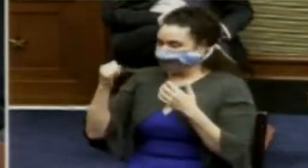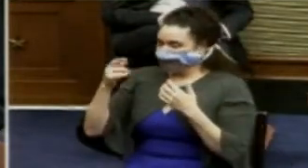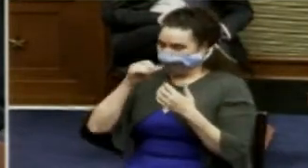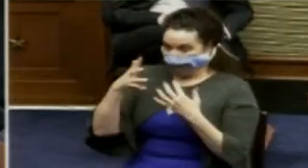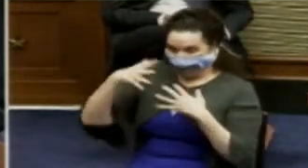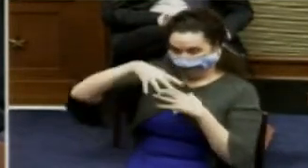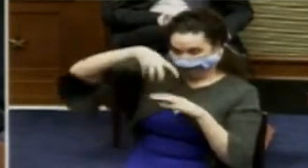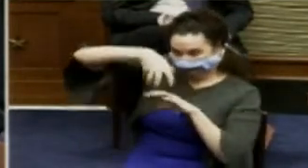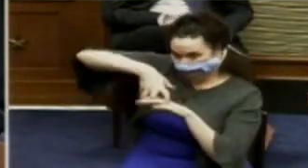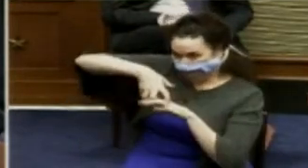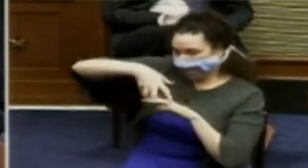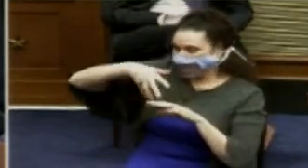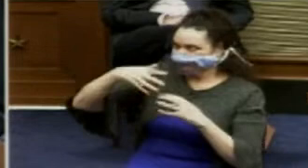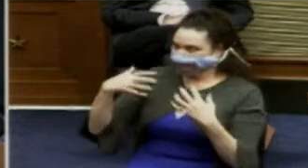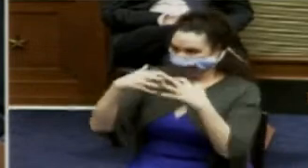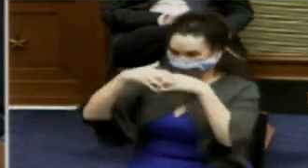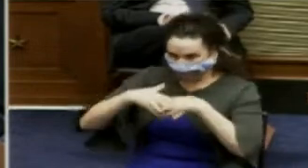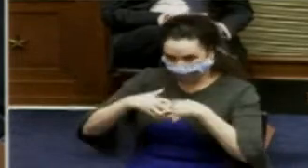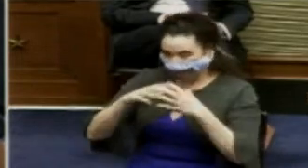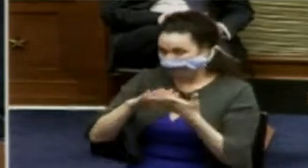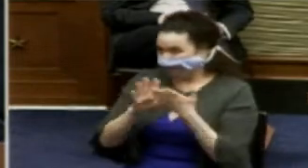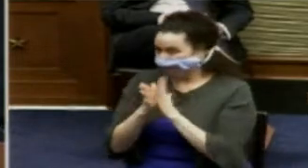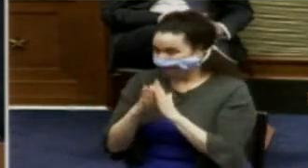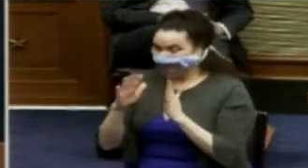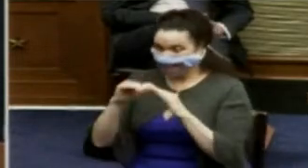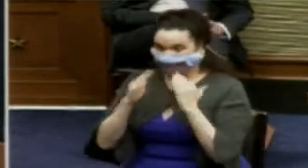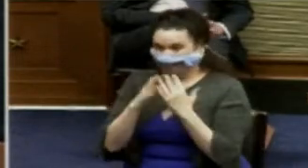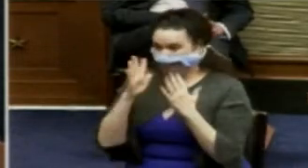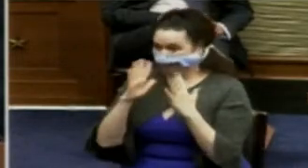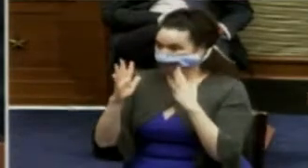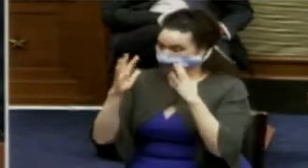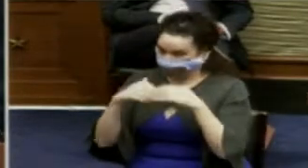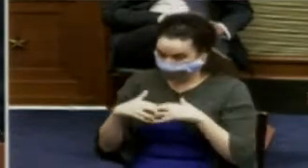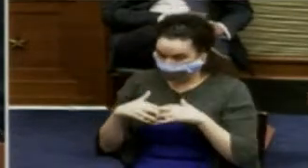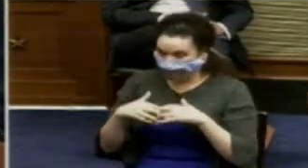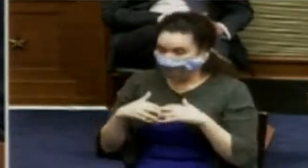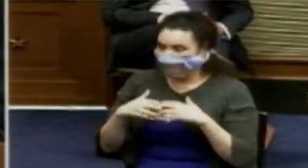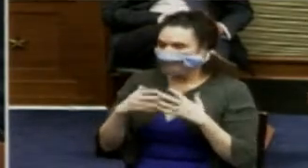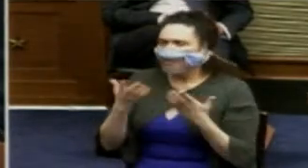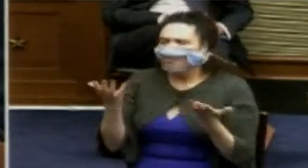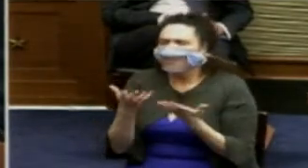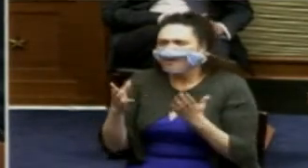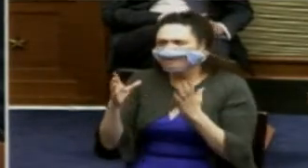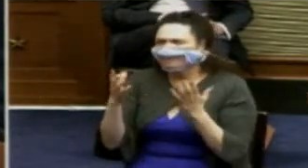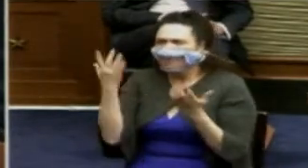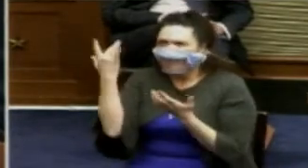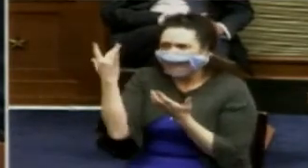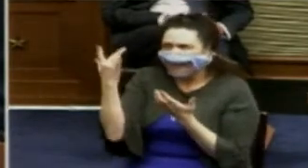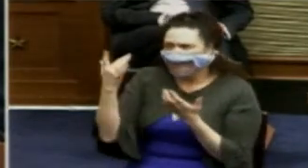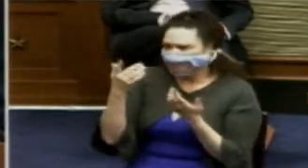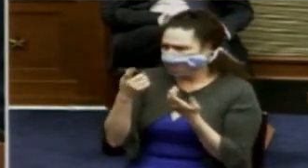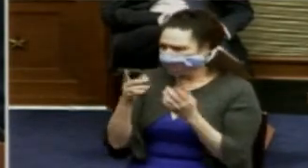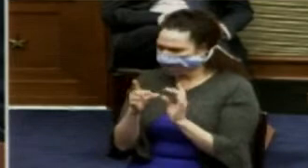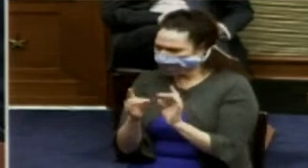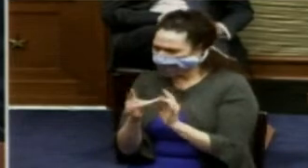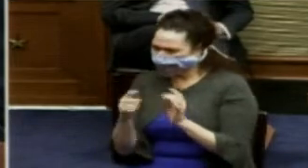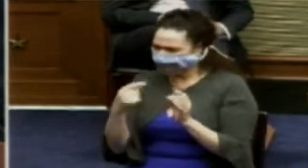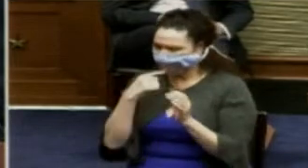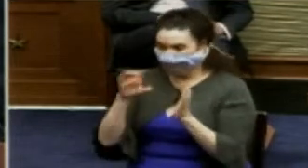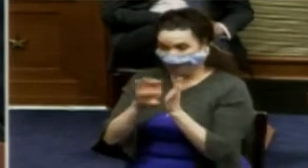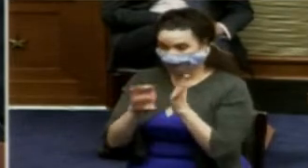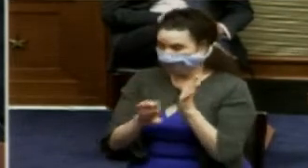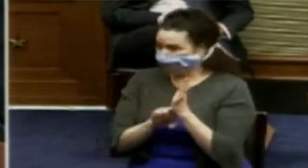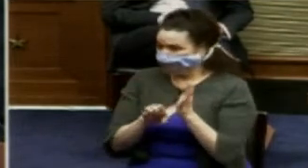its continued viability. So what are the constitutional objections to DC statehood? Well, the first and most